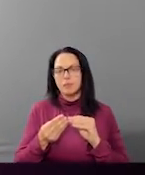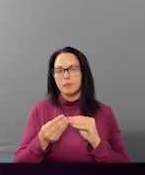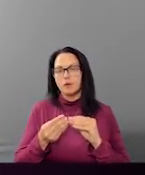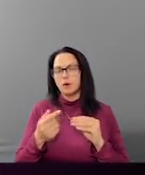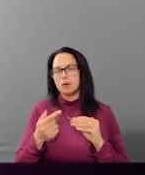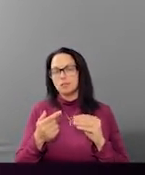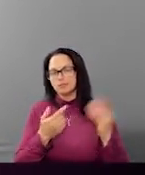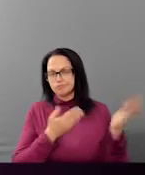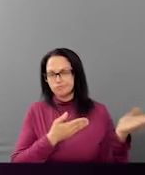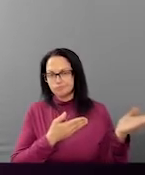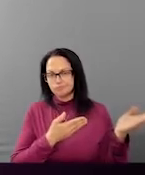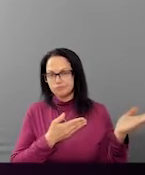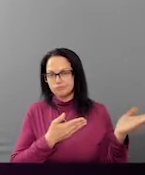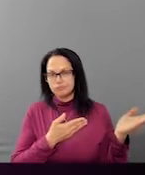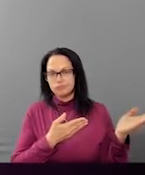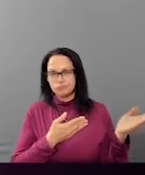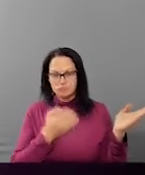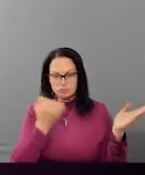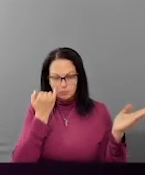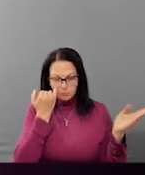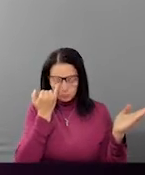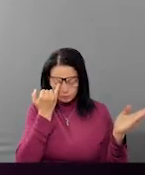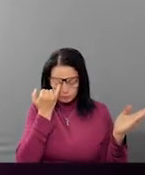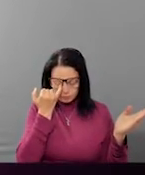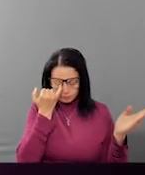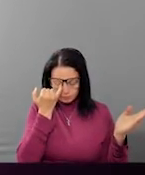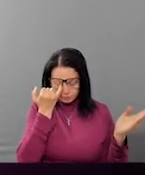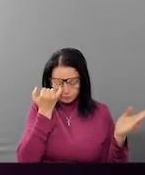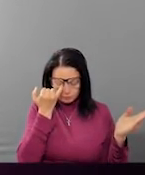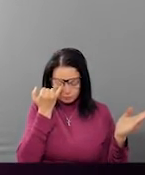which was about a week ago, was